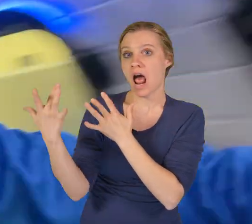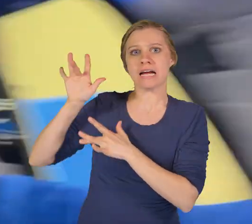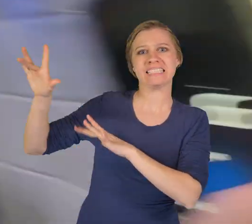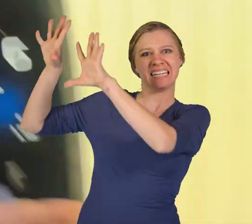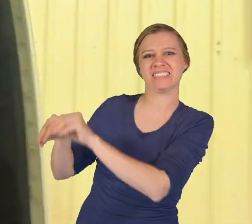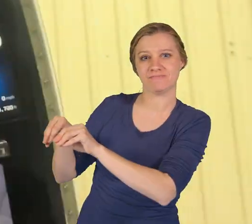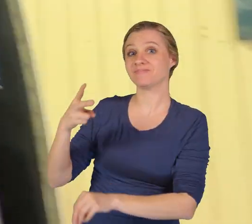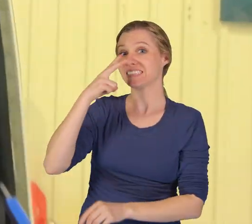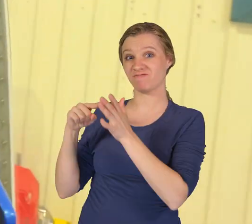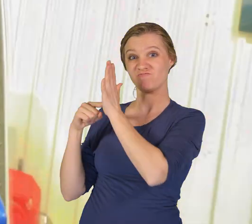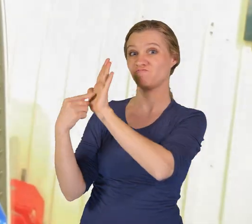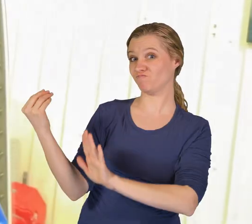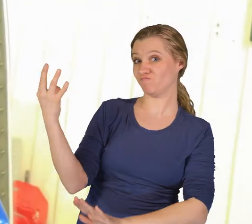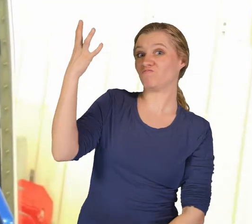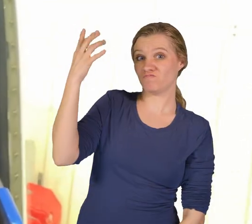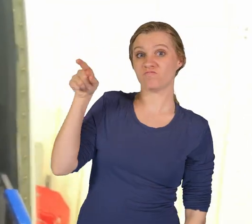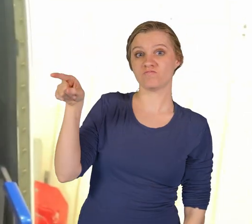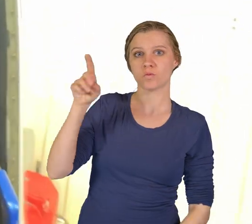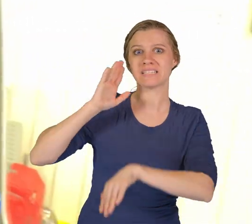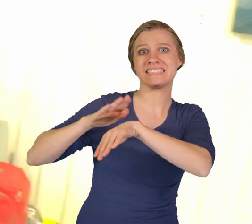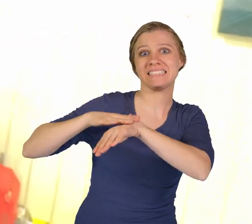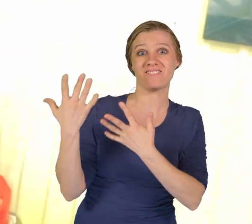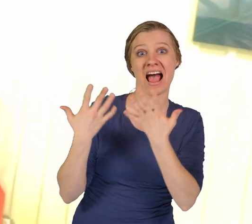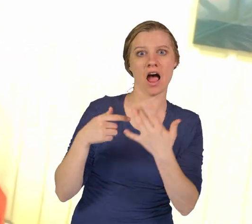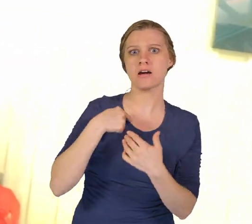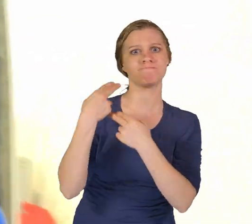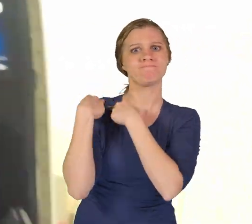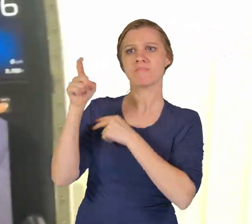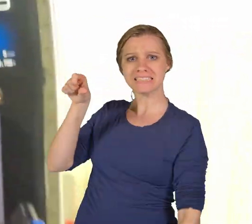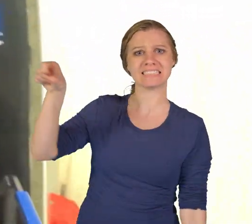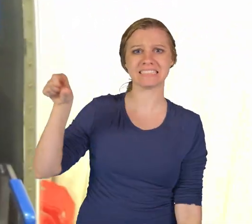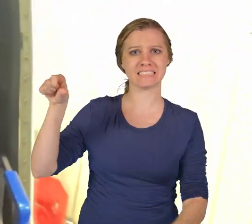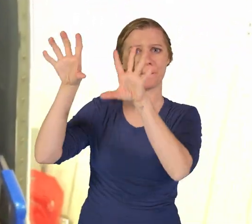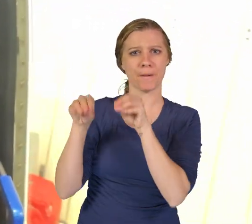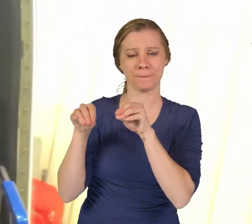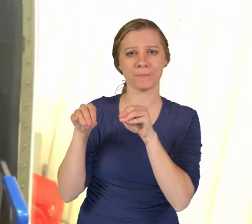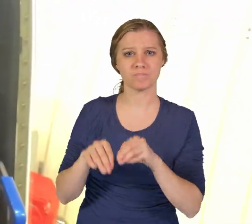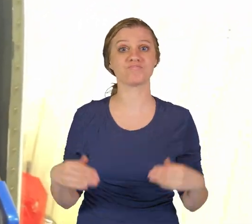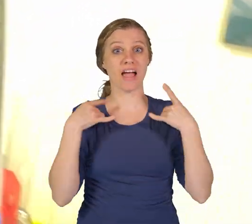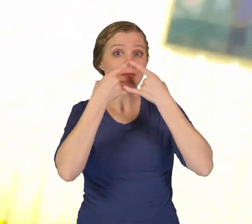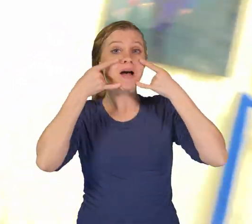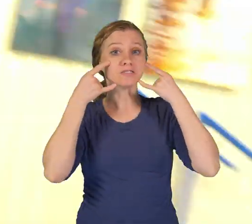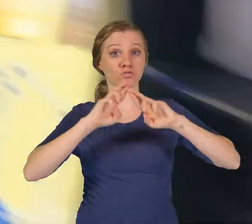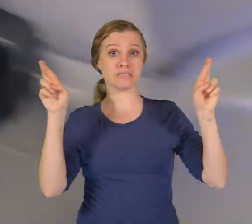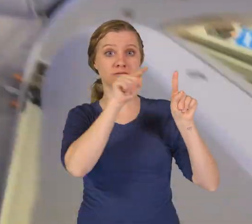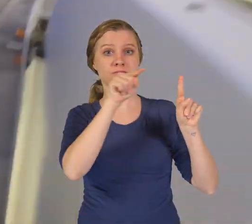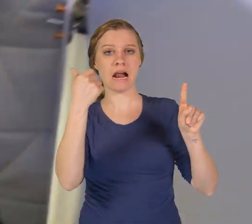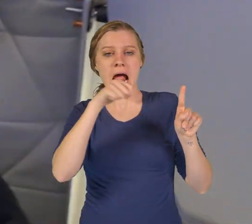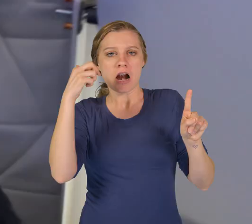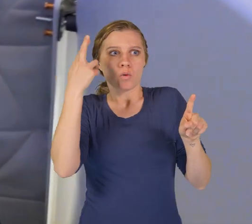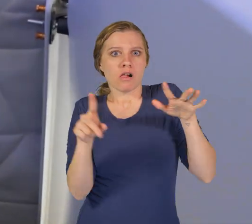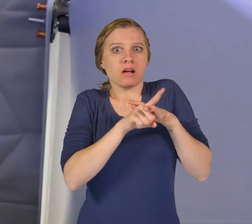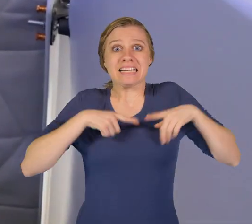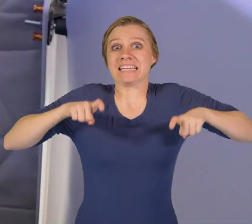fire suppression system. So if we were to see the fire indicator here, I would be responsible for pressing this button. And then we have our